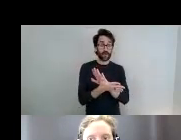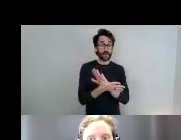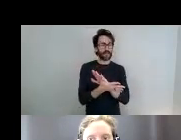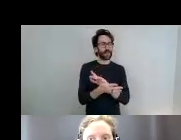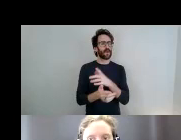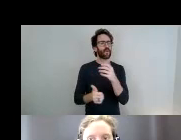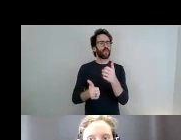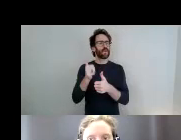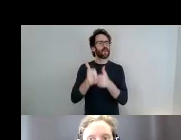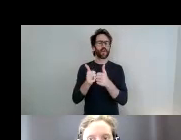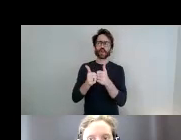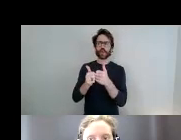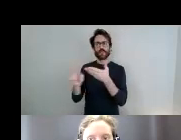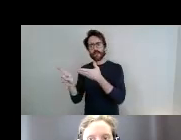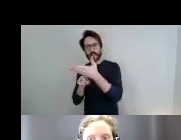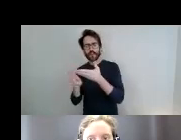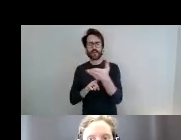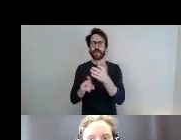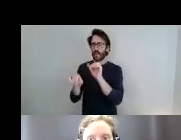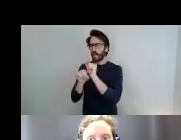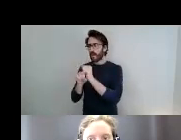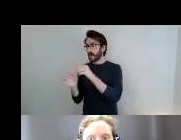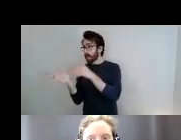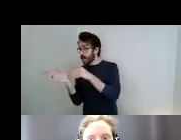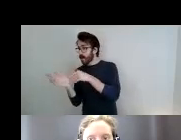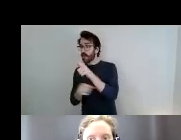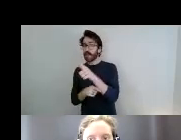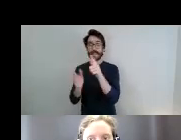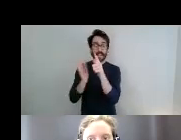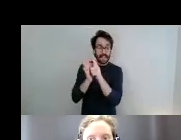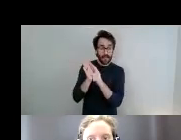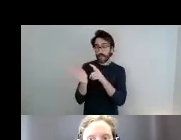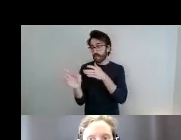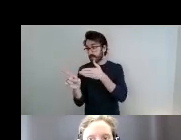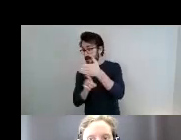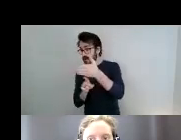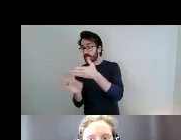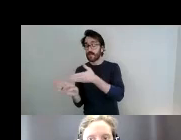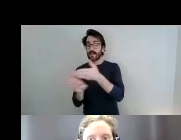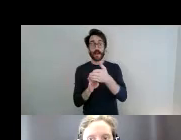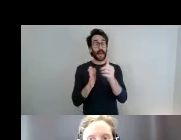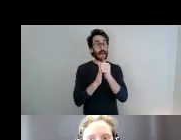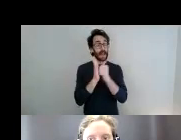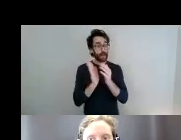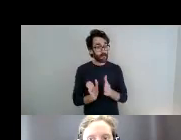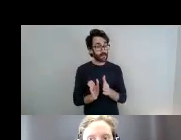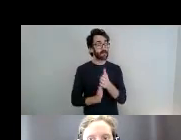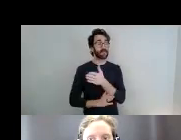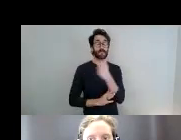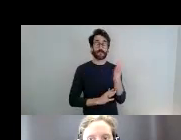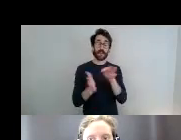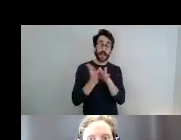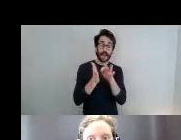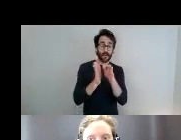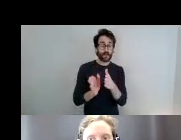with, medical professionals, legal professionals, your accountant. You would put down all